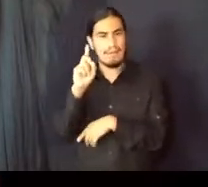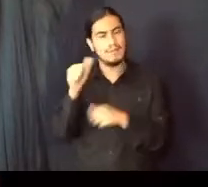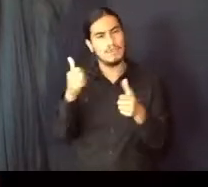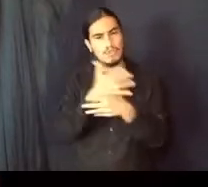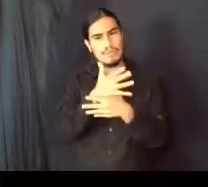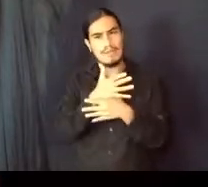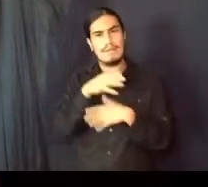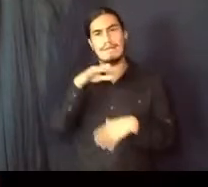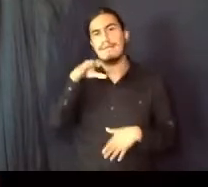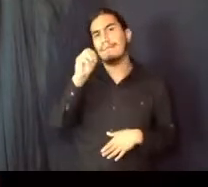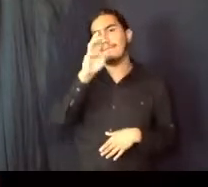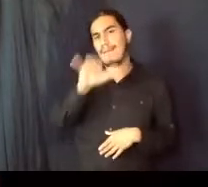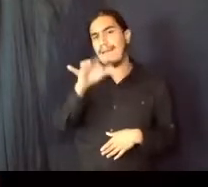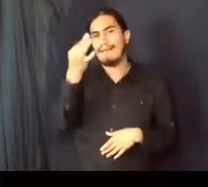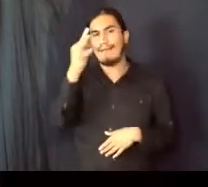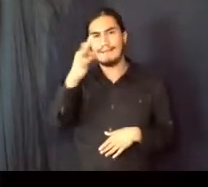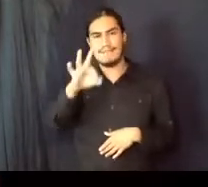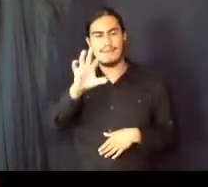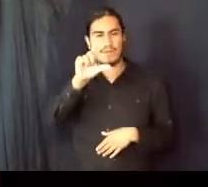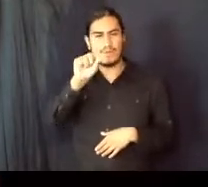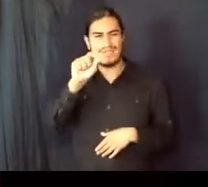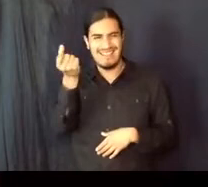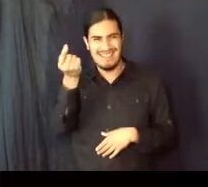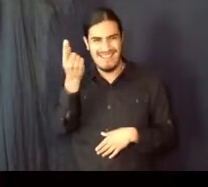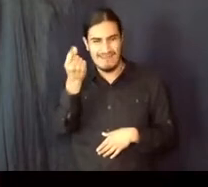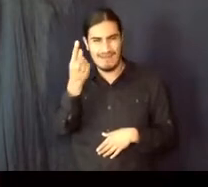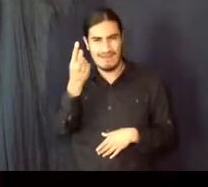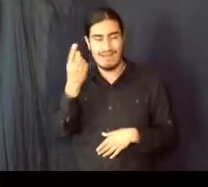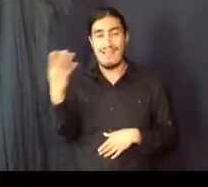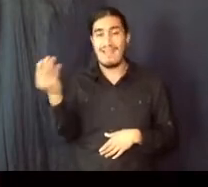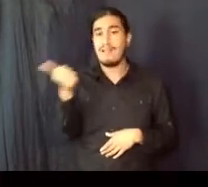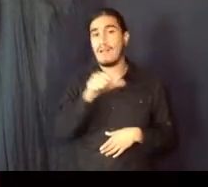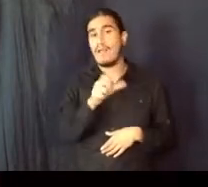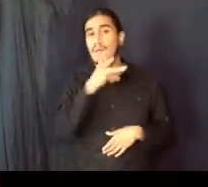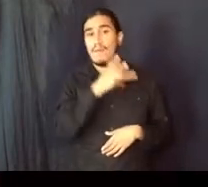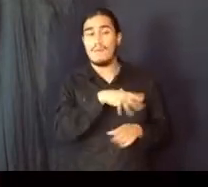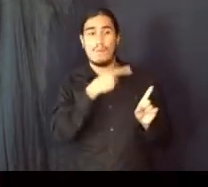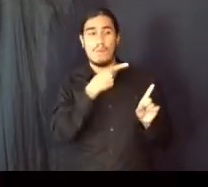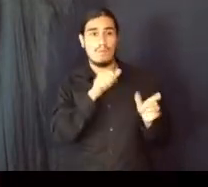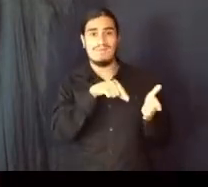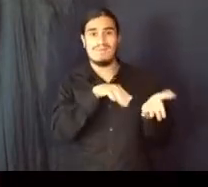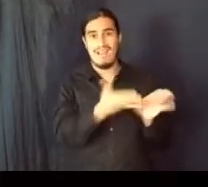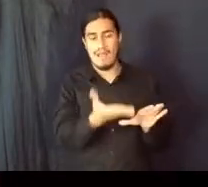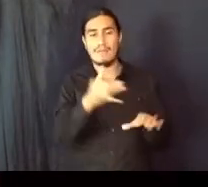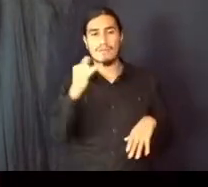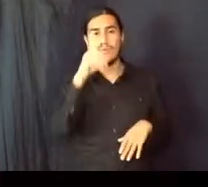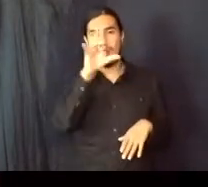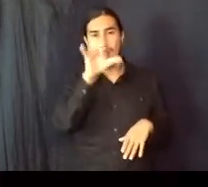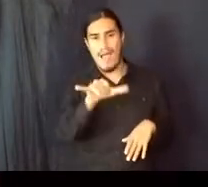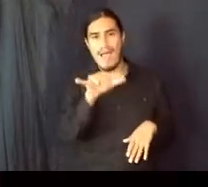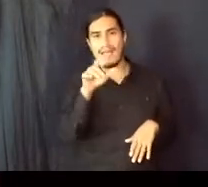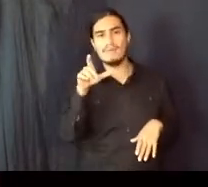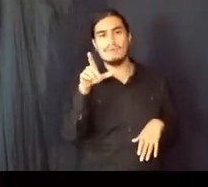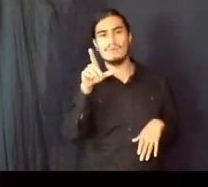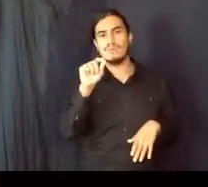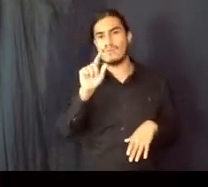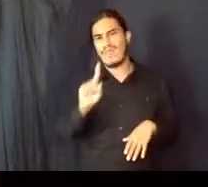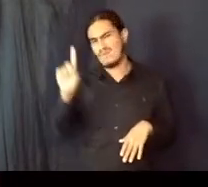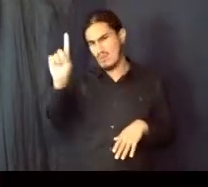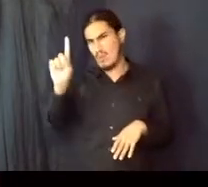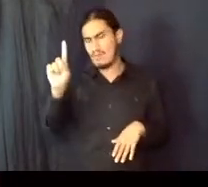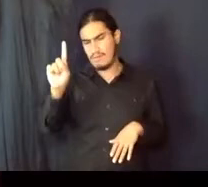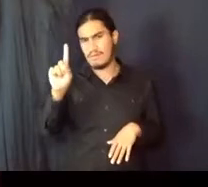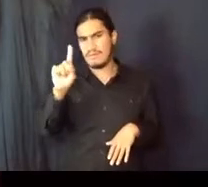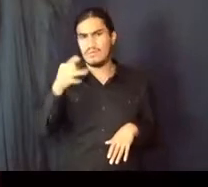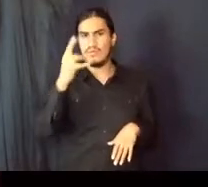19th in 2011, and Dey Mariam Sarr, who was killed in July 2001 on July 14th